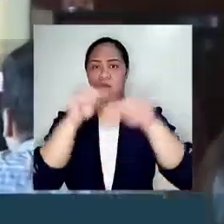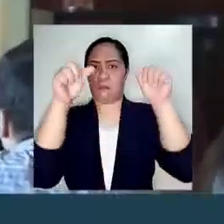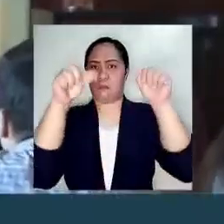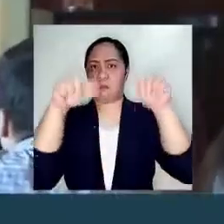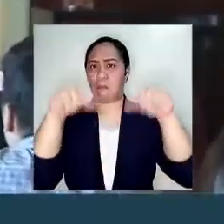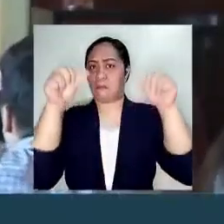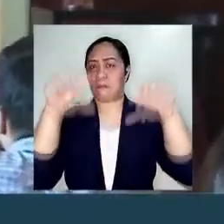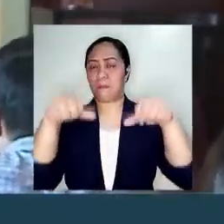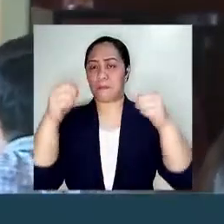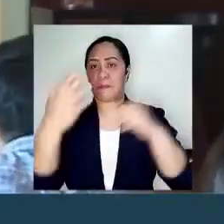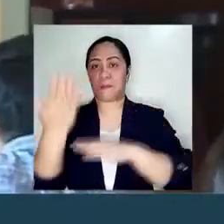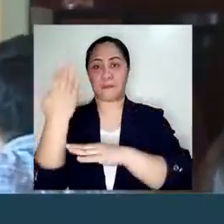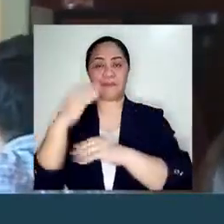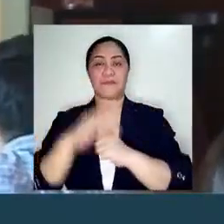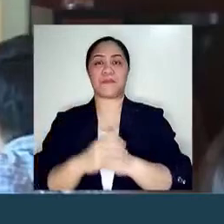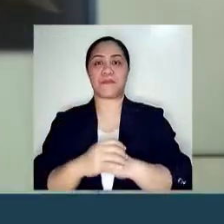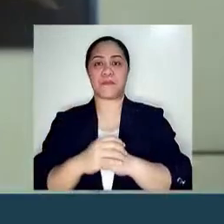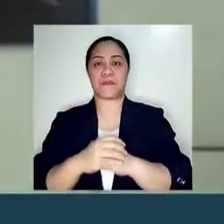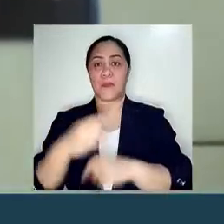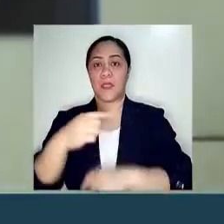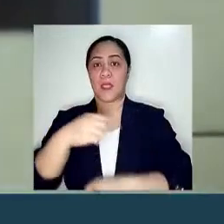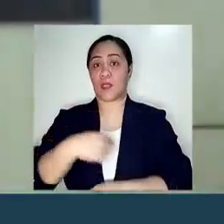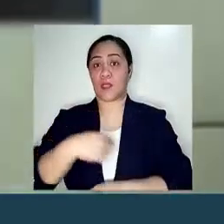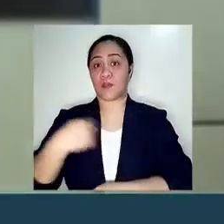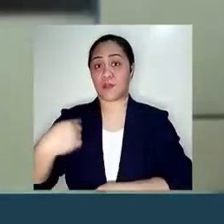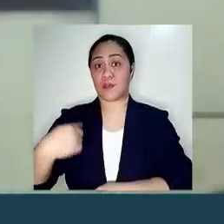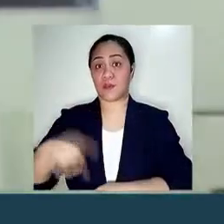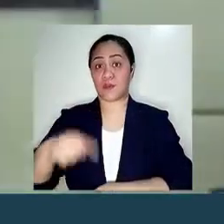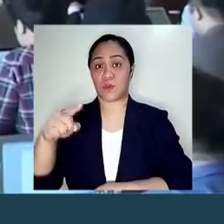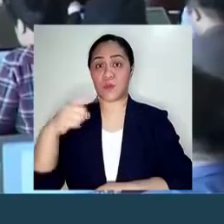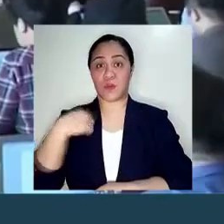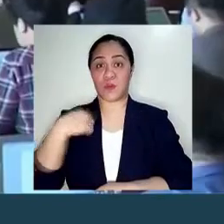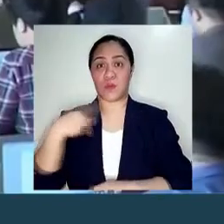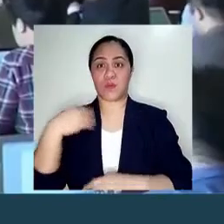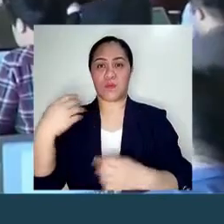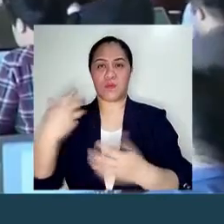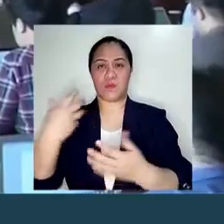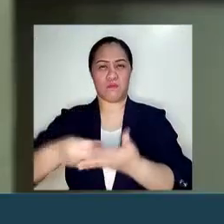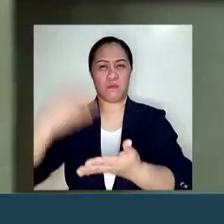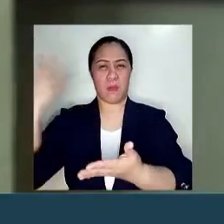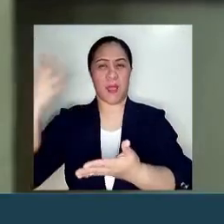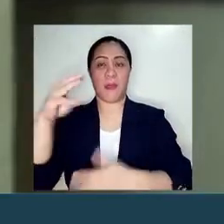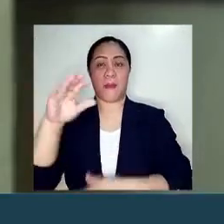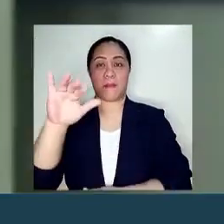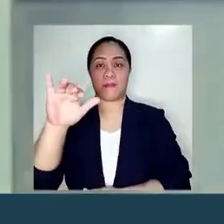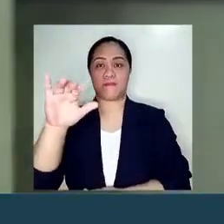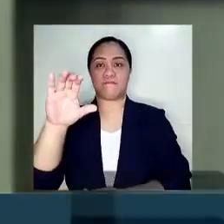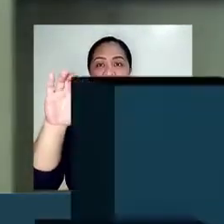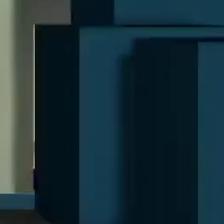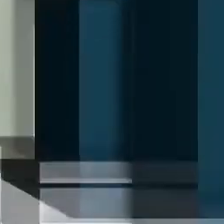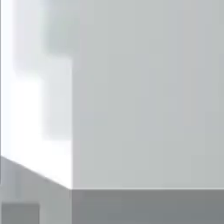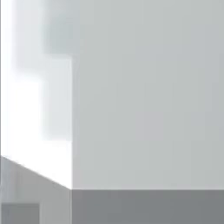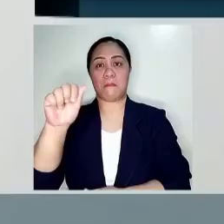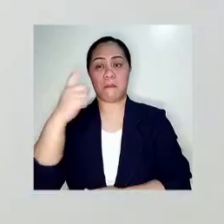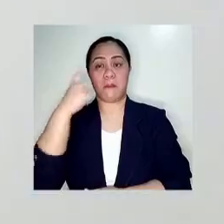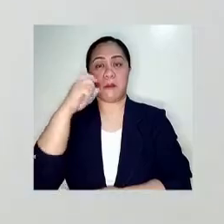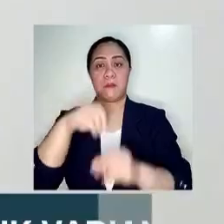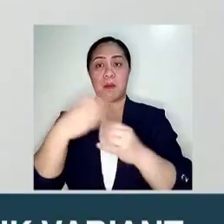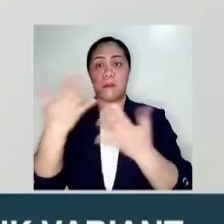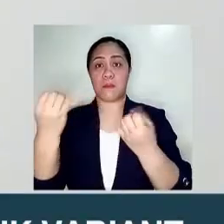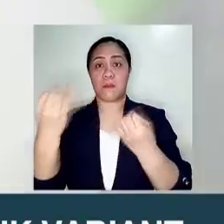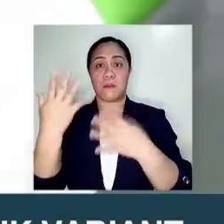Chinese billionaire Jack Ma resurfaces after disappearing from public view for several months. And